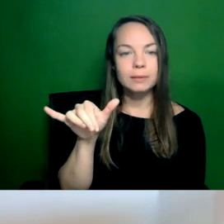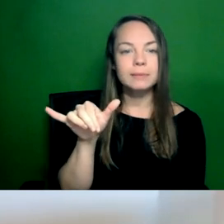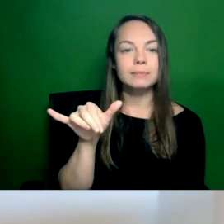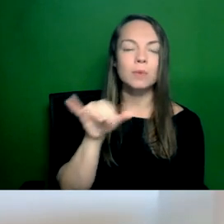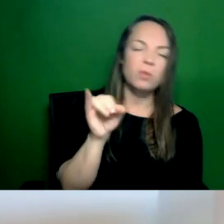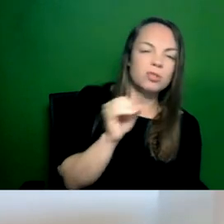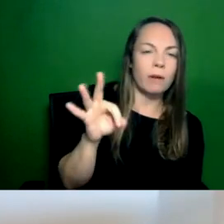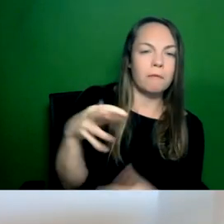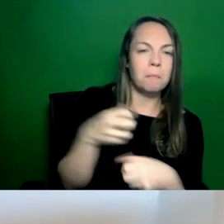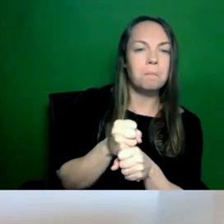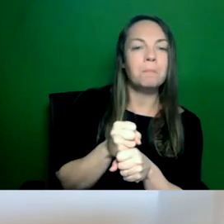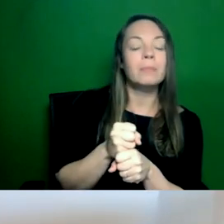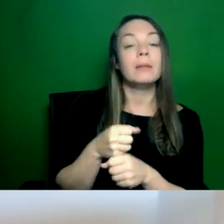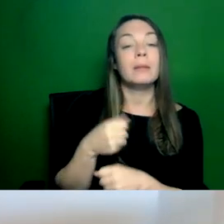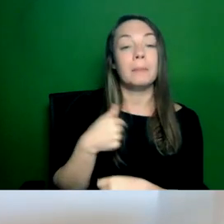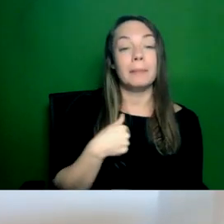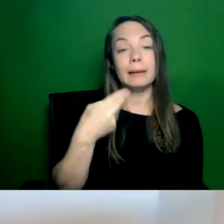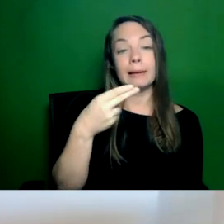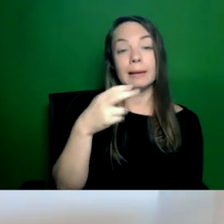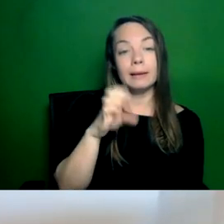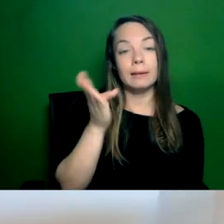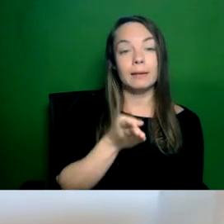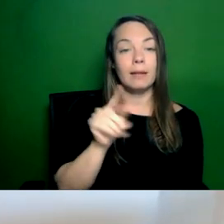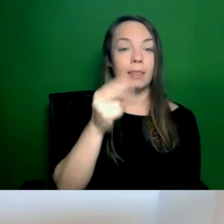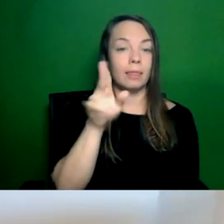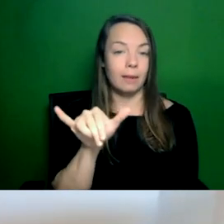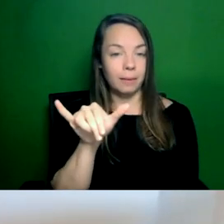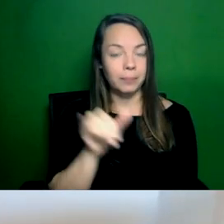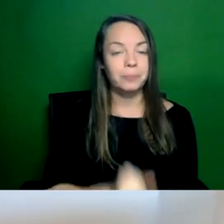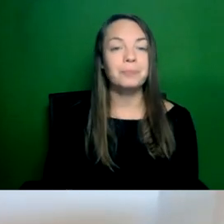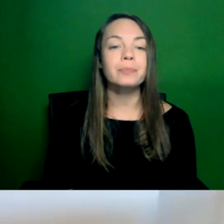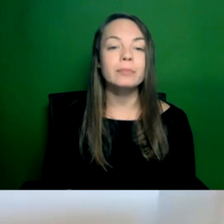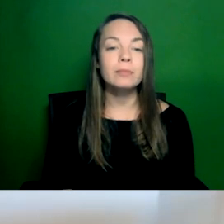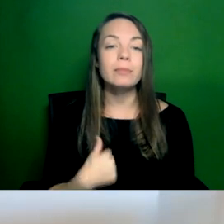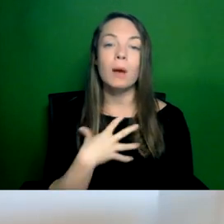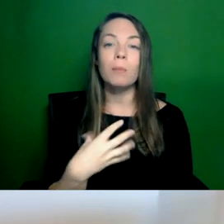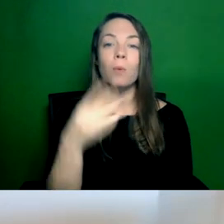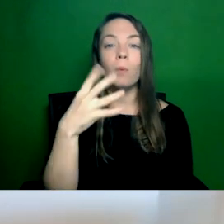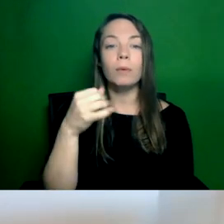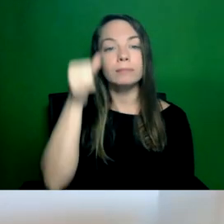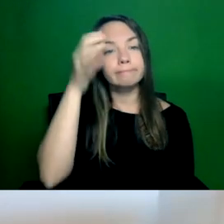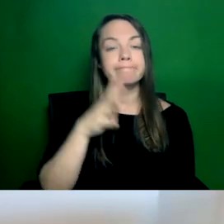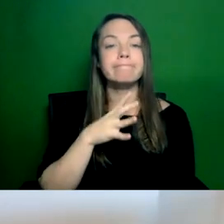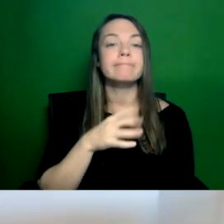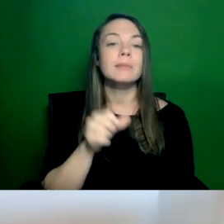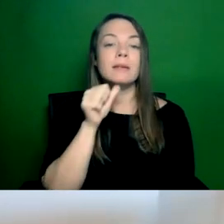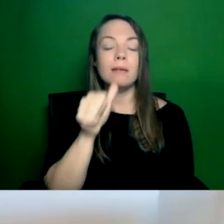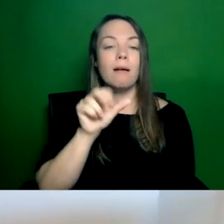I use pronouns of the he and they series. I am a white Caucasian non-binary male. I